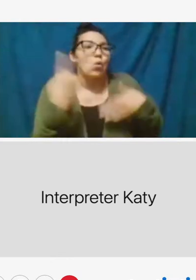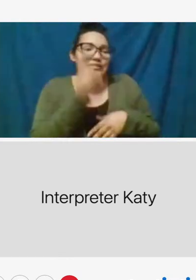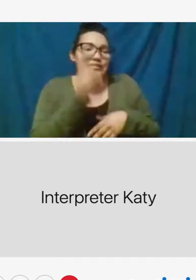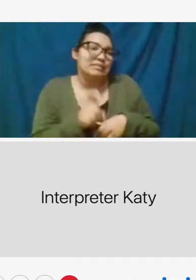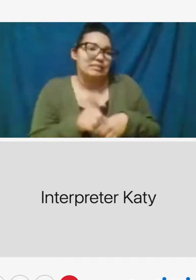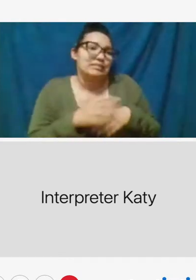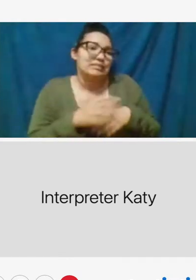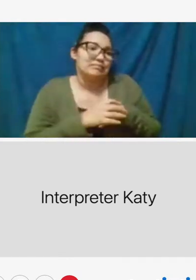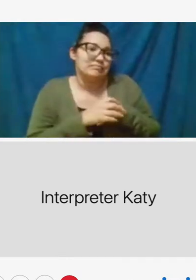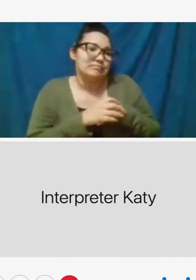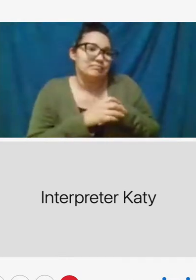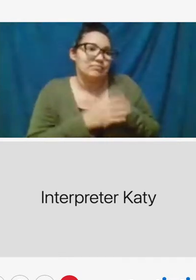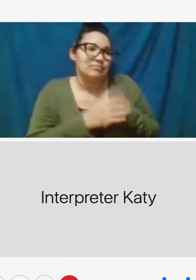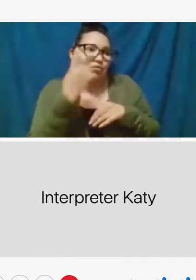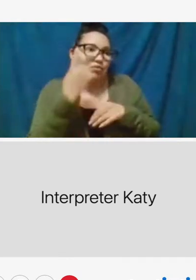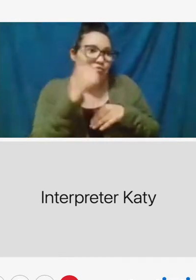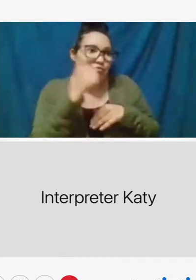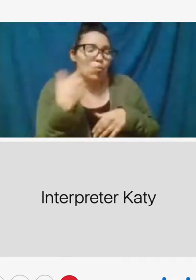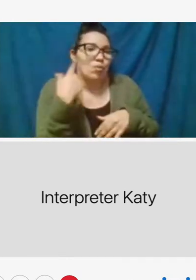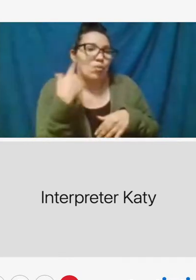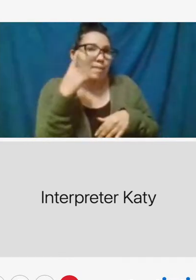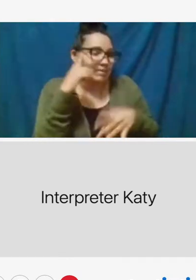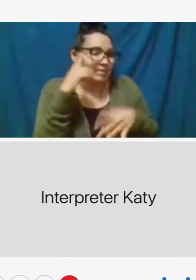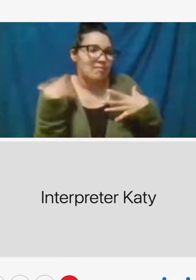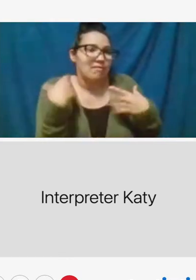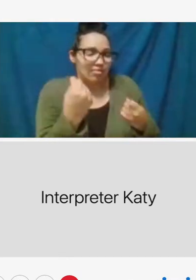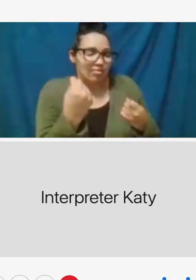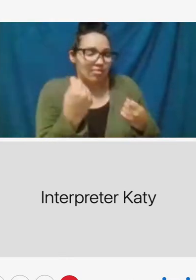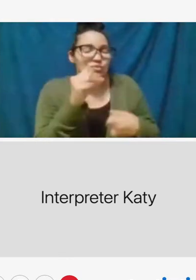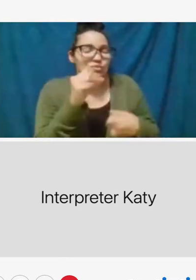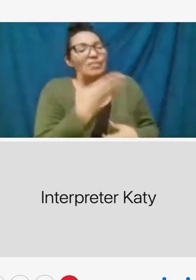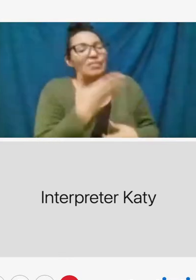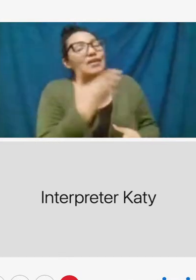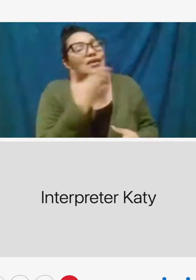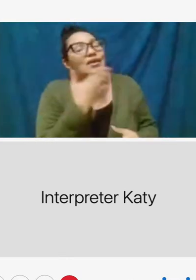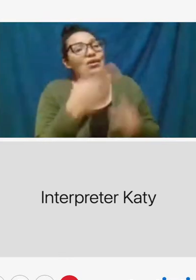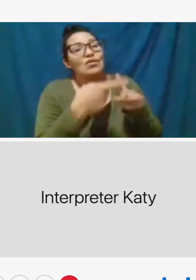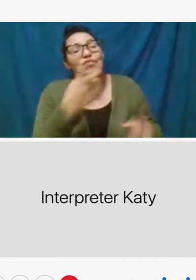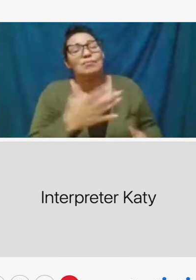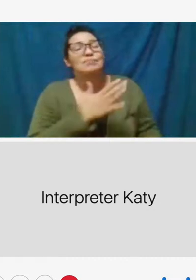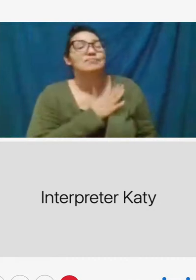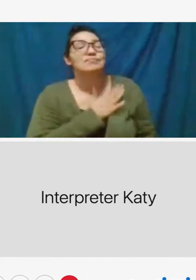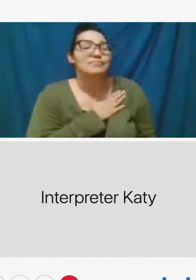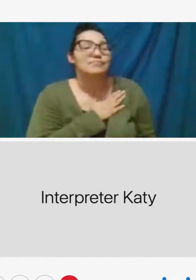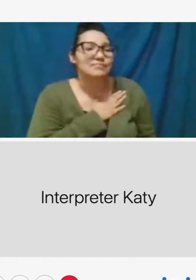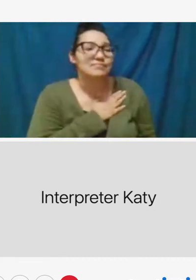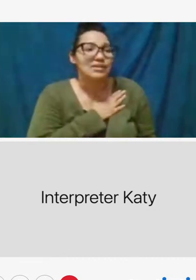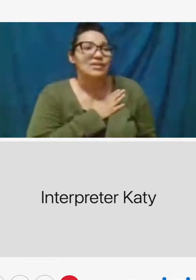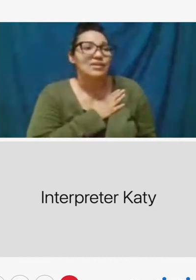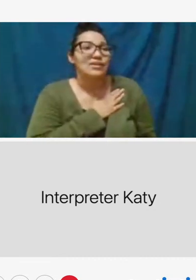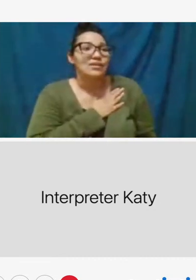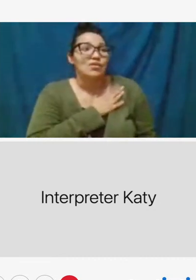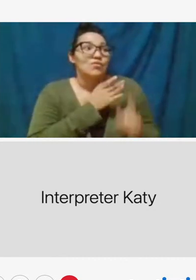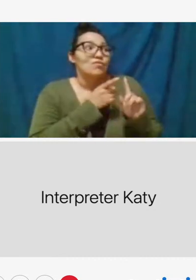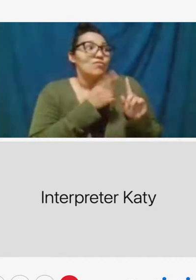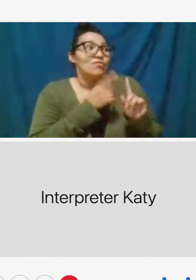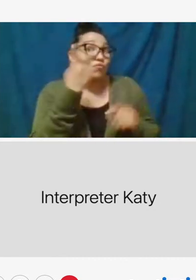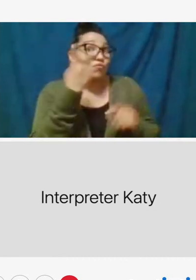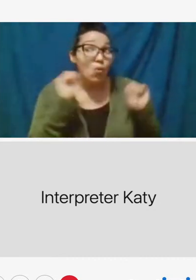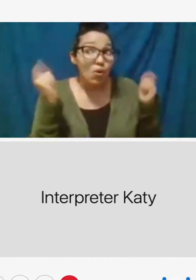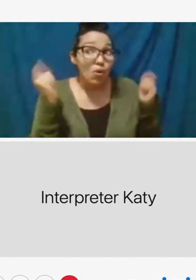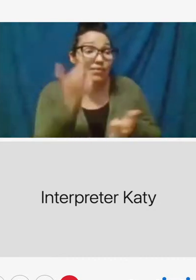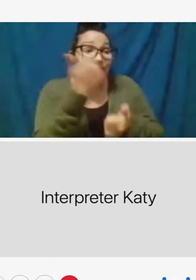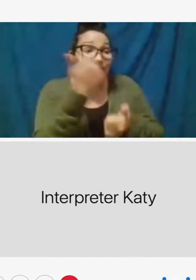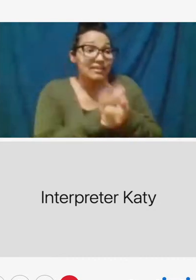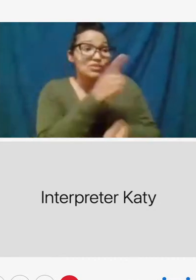for a mental health group so thank you from the bottom of my heart for all that each and every one of you